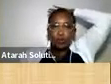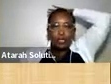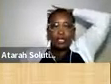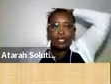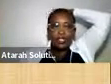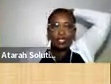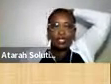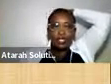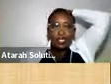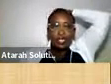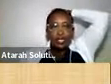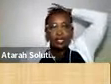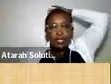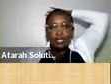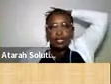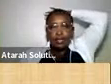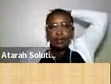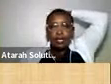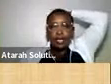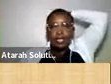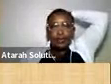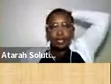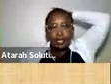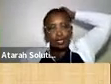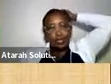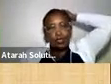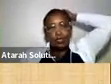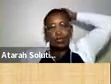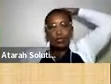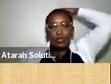to express interest. Send us an email at